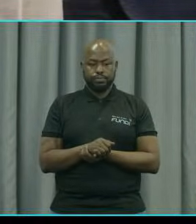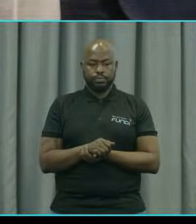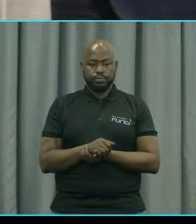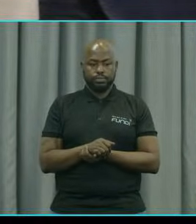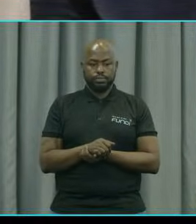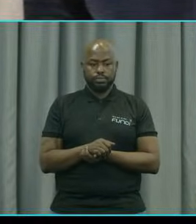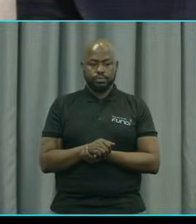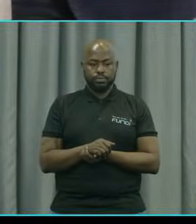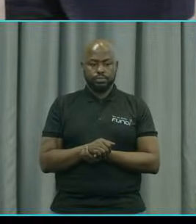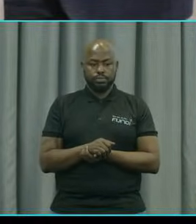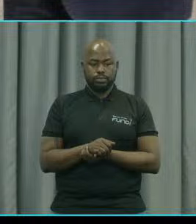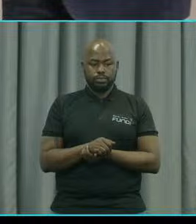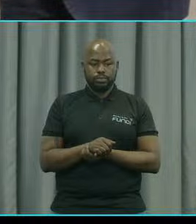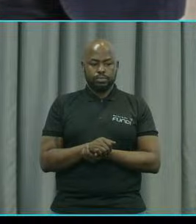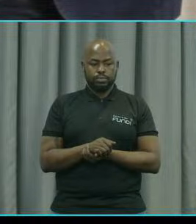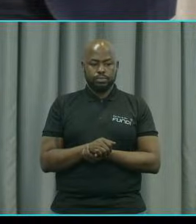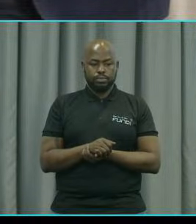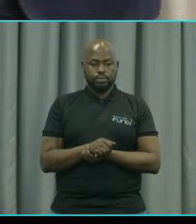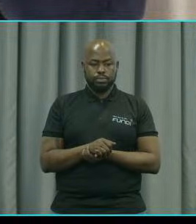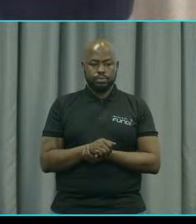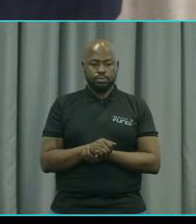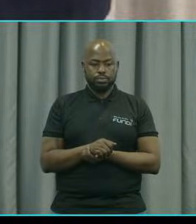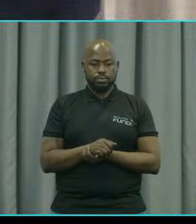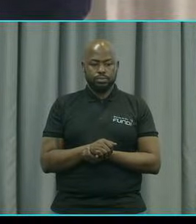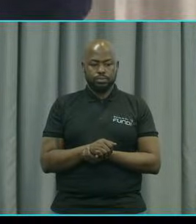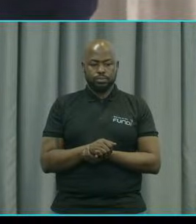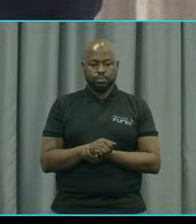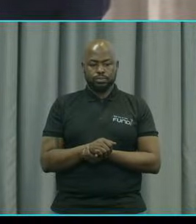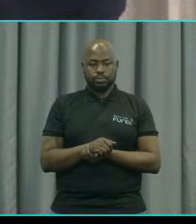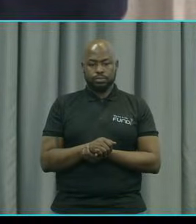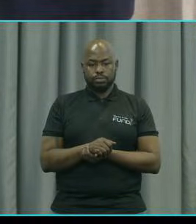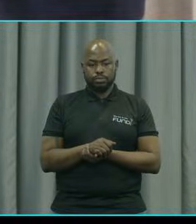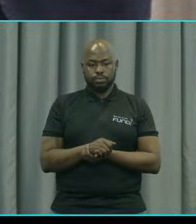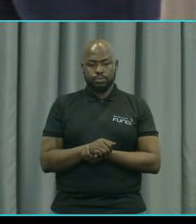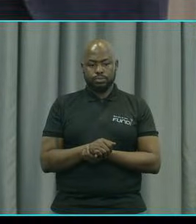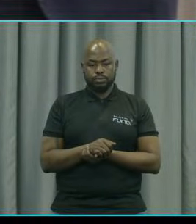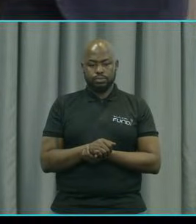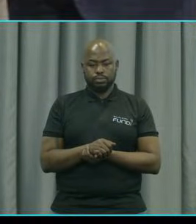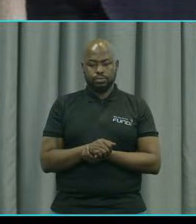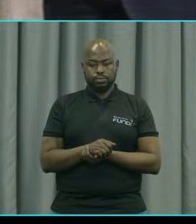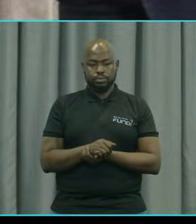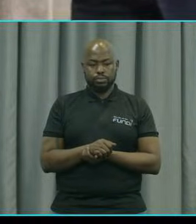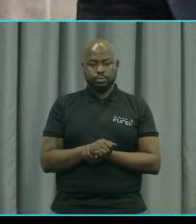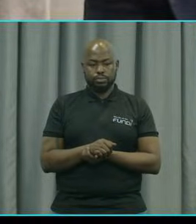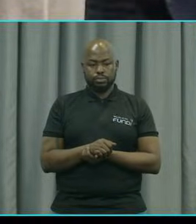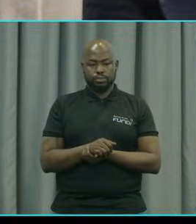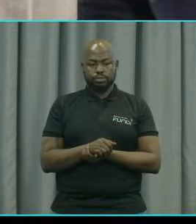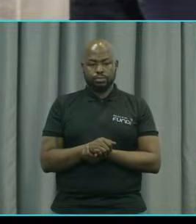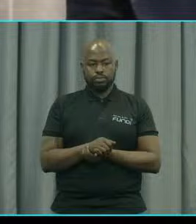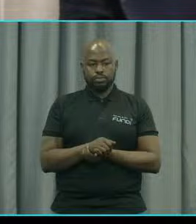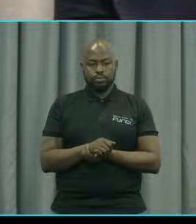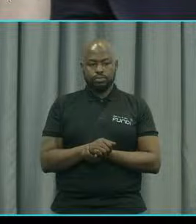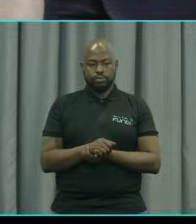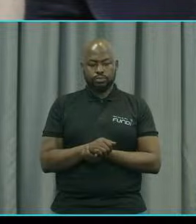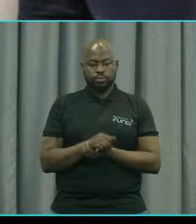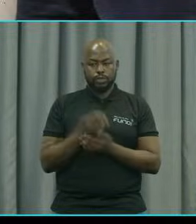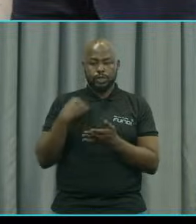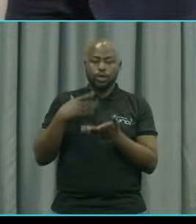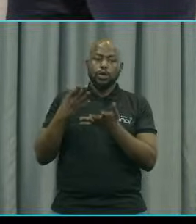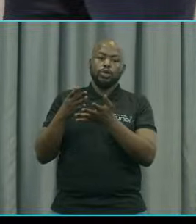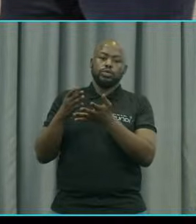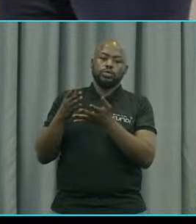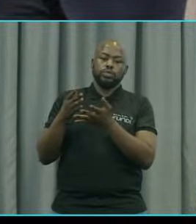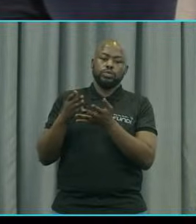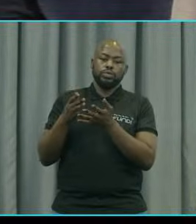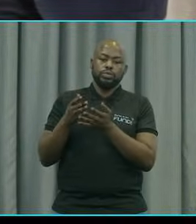Ultimately, a reimagined professional framework positions teachers and school leaders not as passive recipients of policies